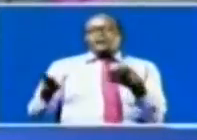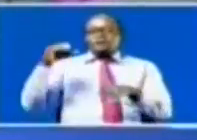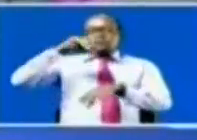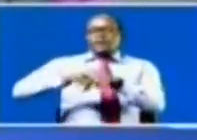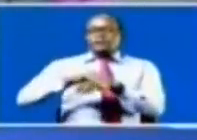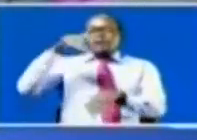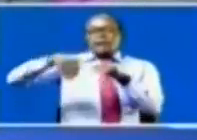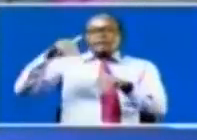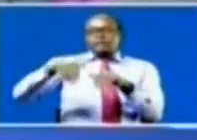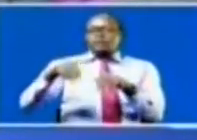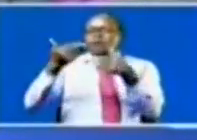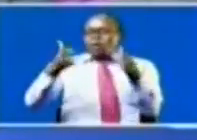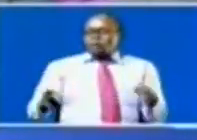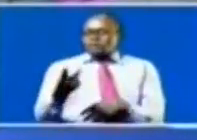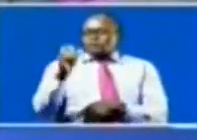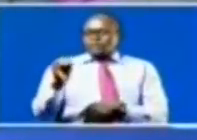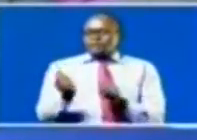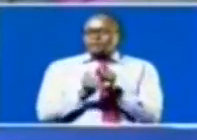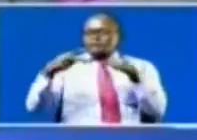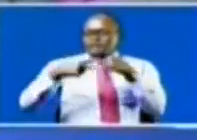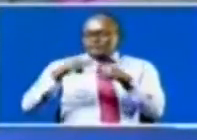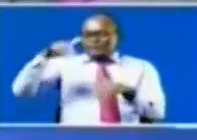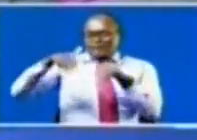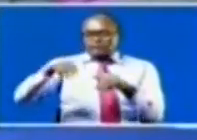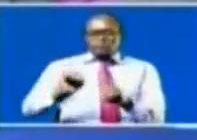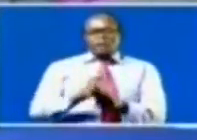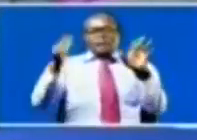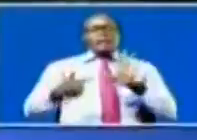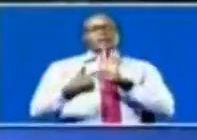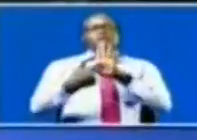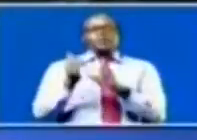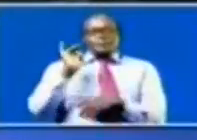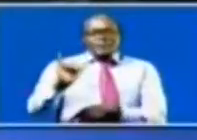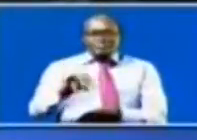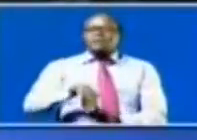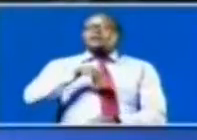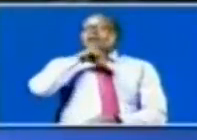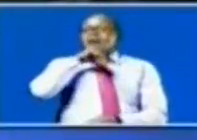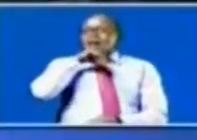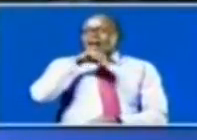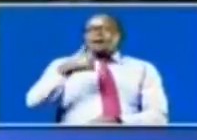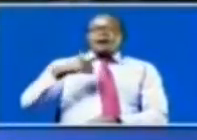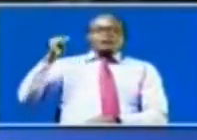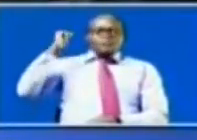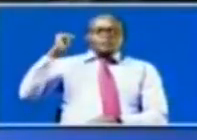Jubilee ticket or lost in the 2017 polls, a clear indication that Raila has